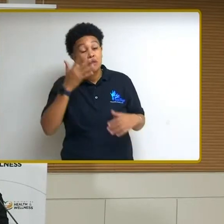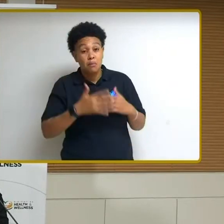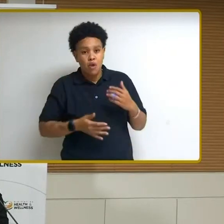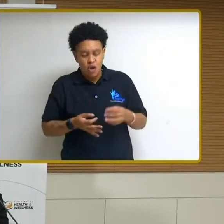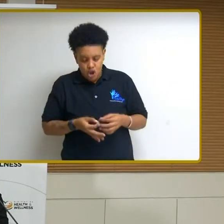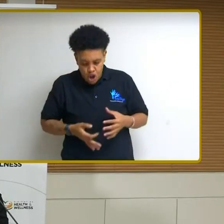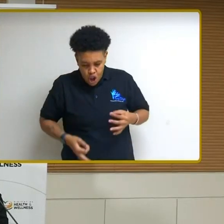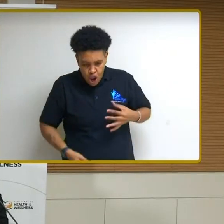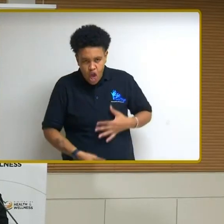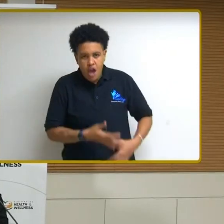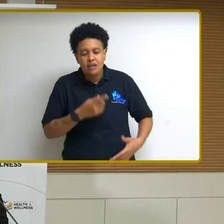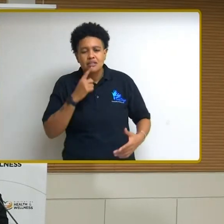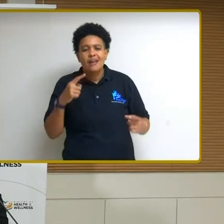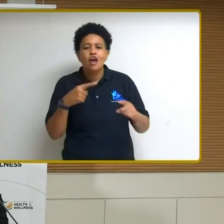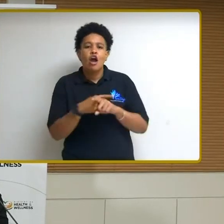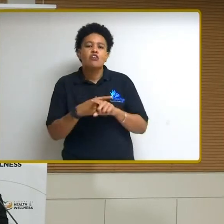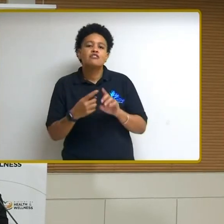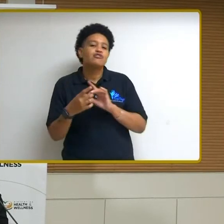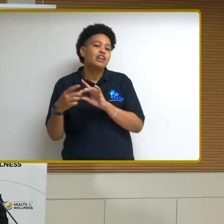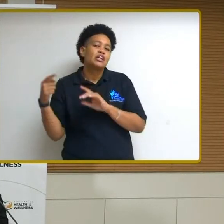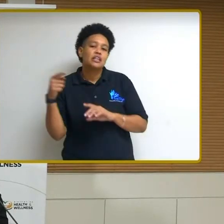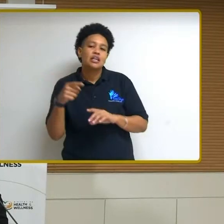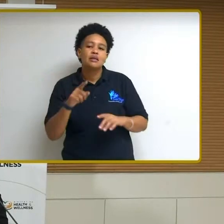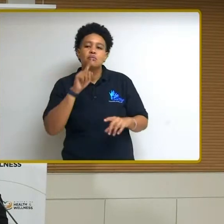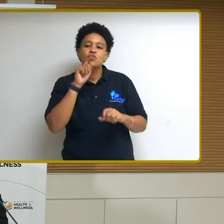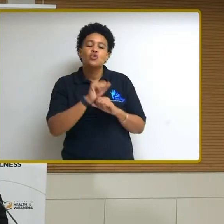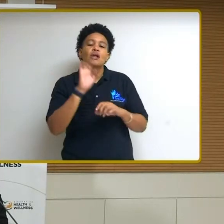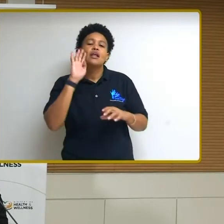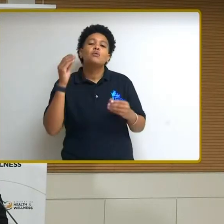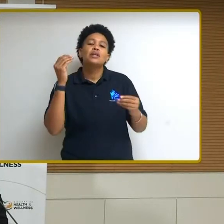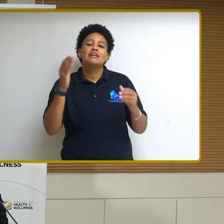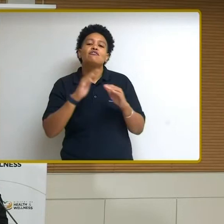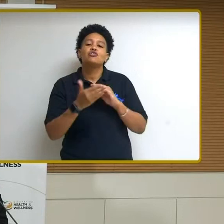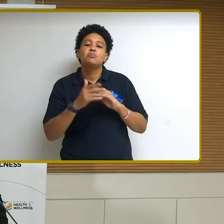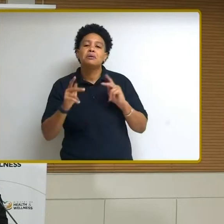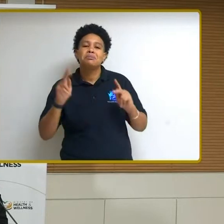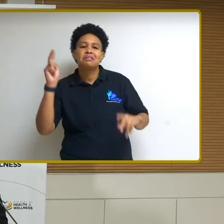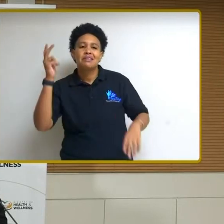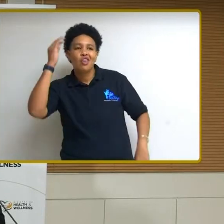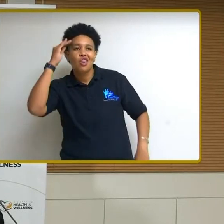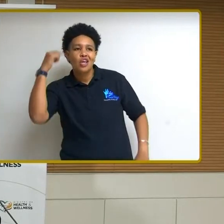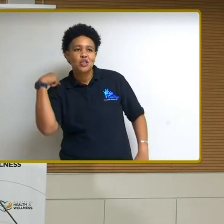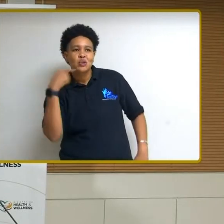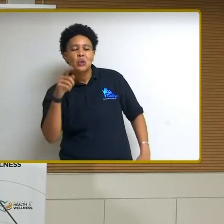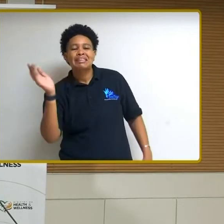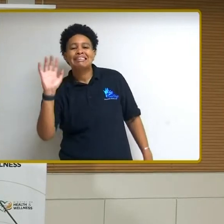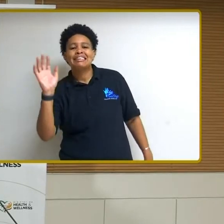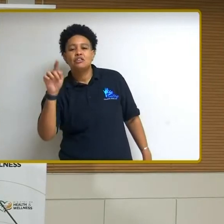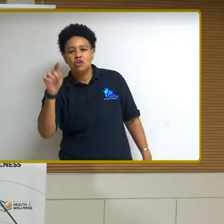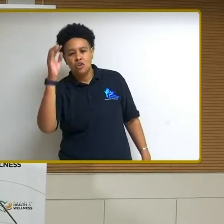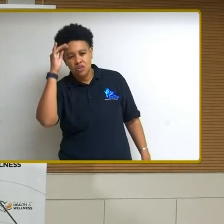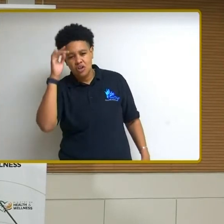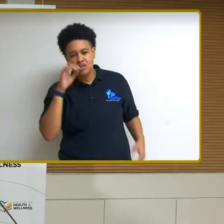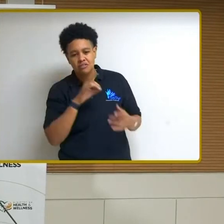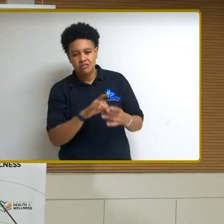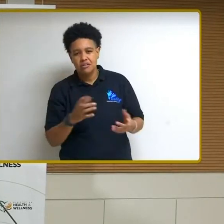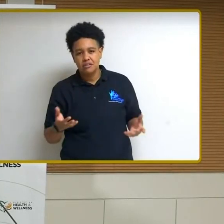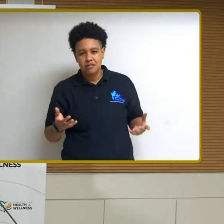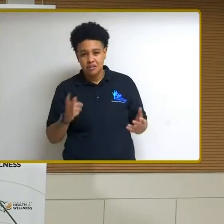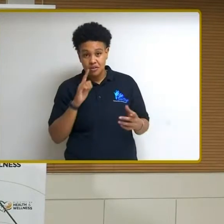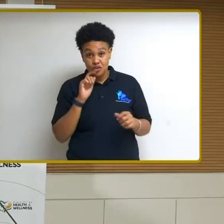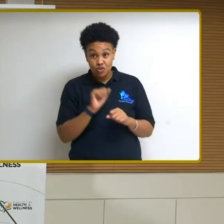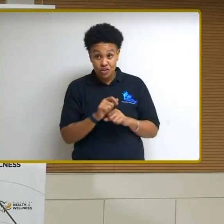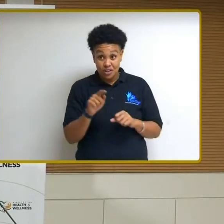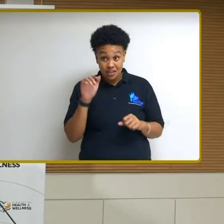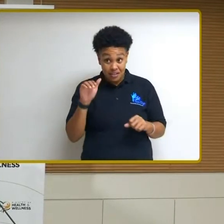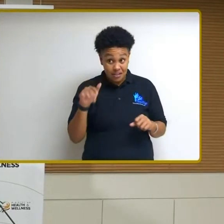controversy around that. Surely that will give Jamaicans second thoughts about doing this. Your thoughts on assuring